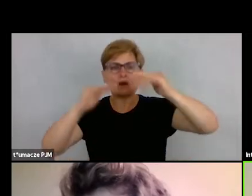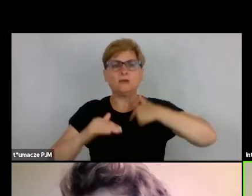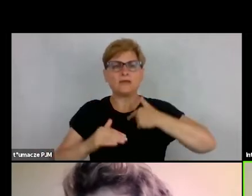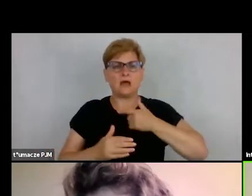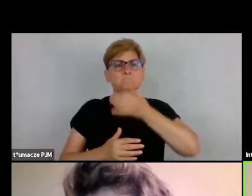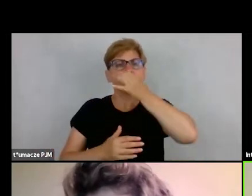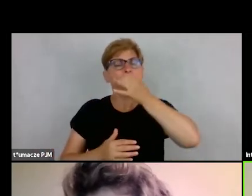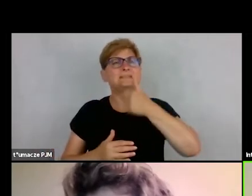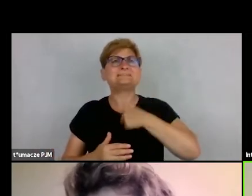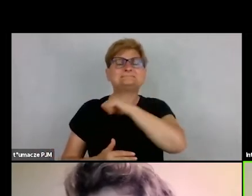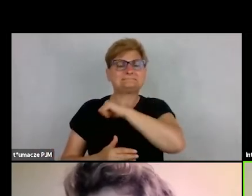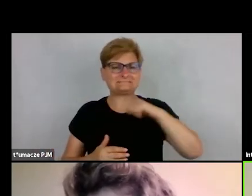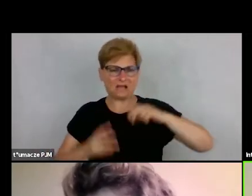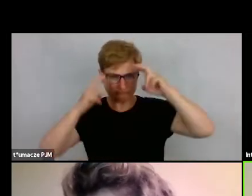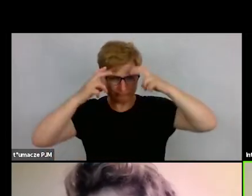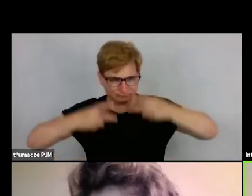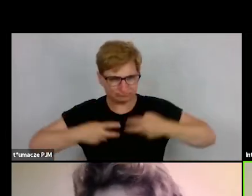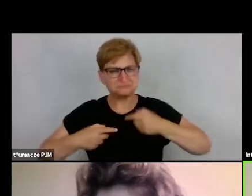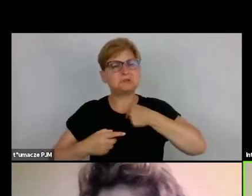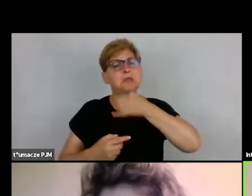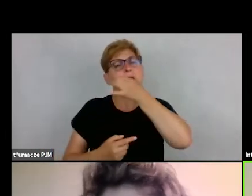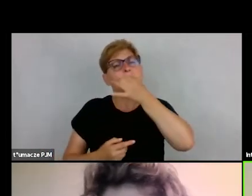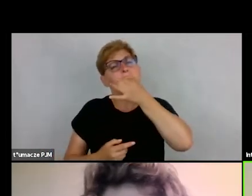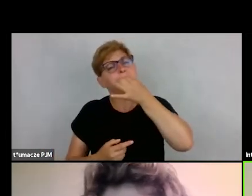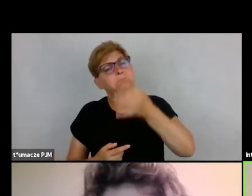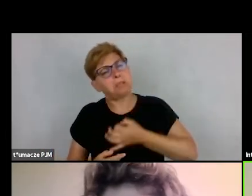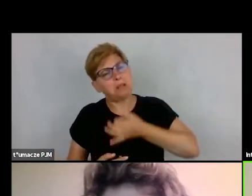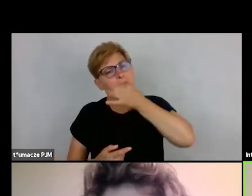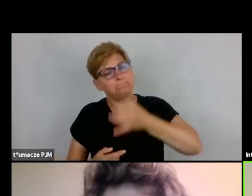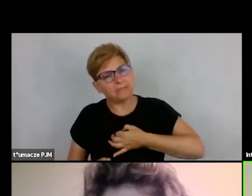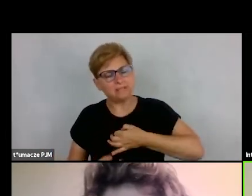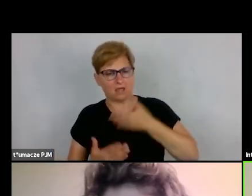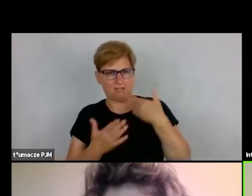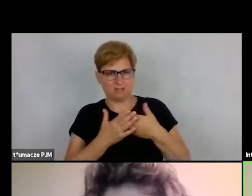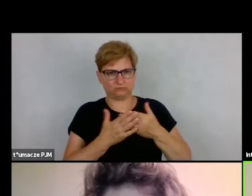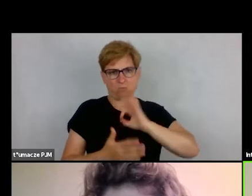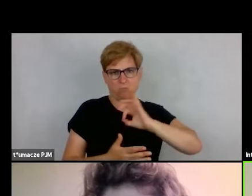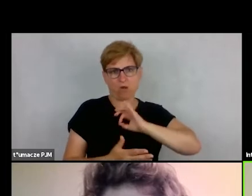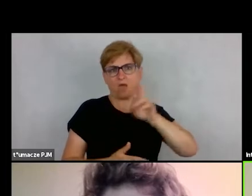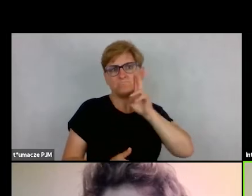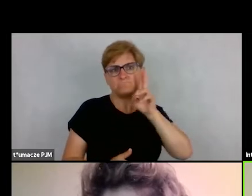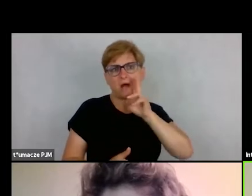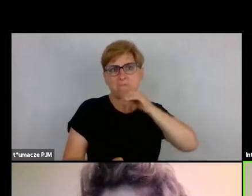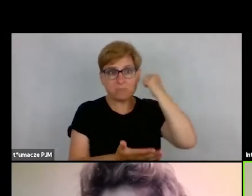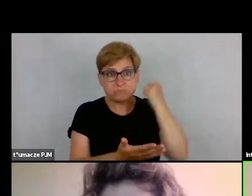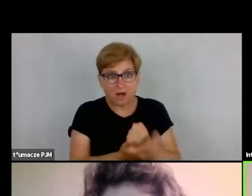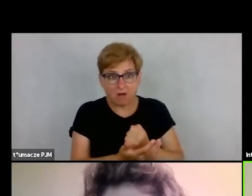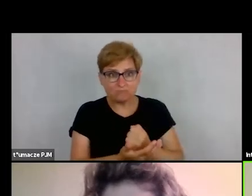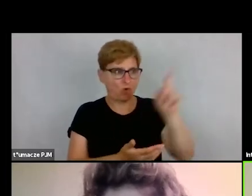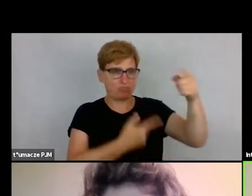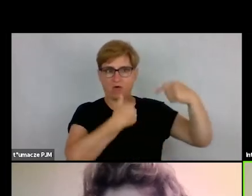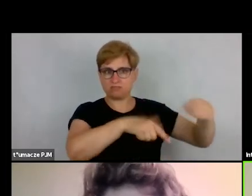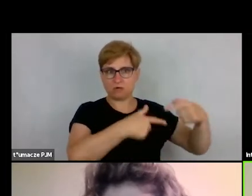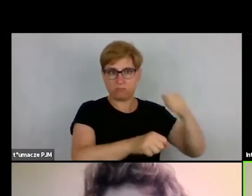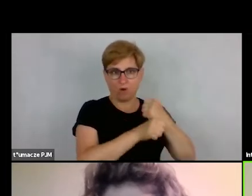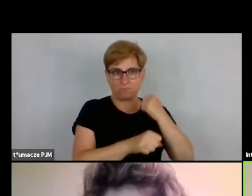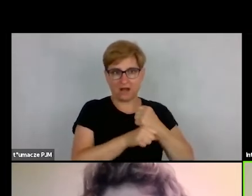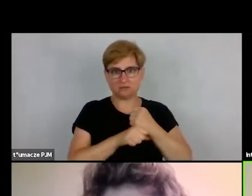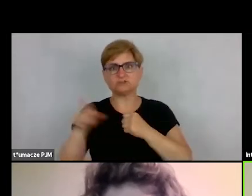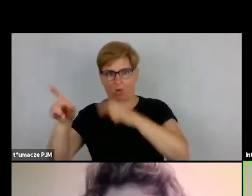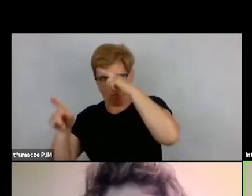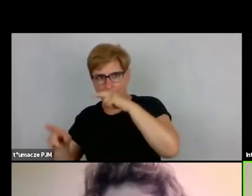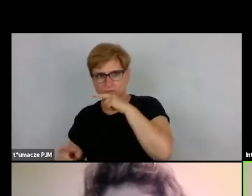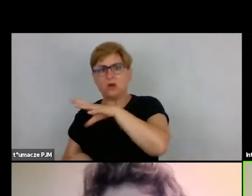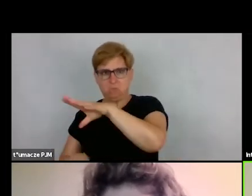work and got very kind of particular tension when he came home at the end of the day from